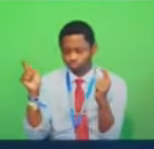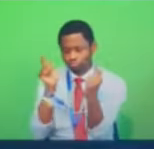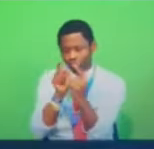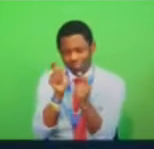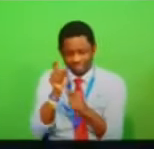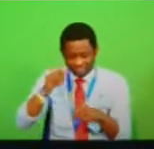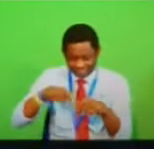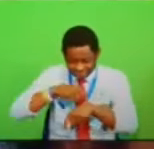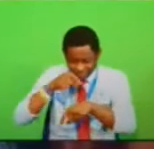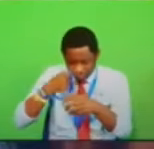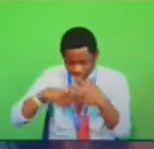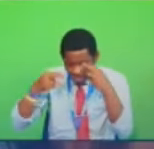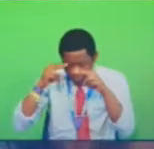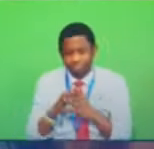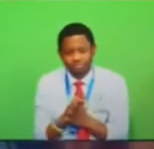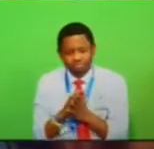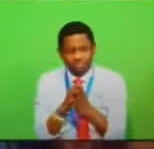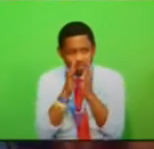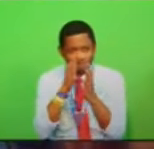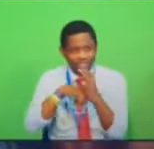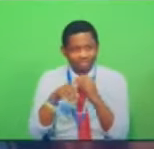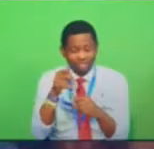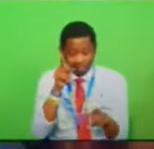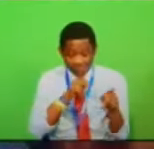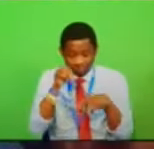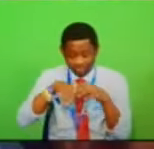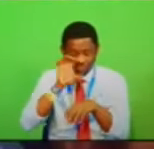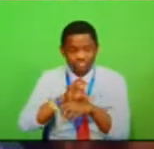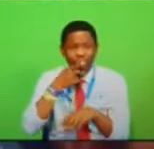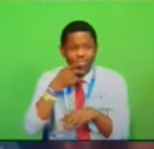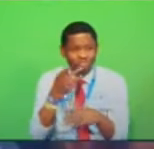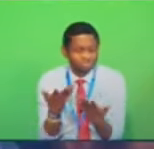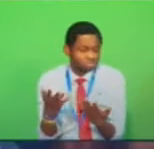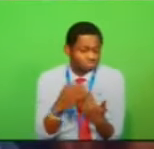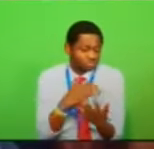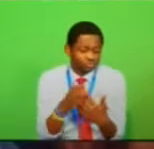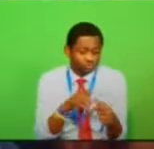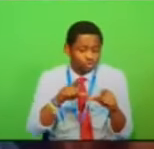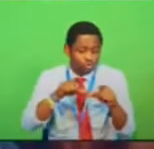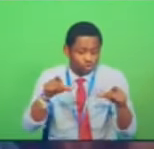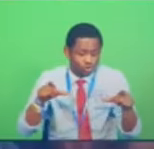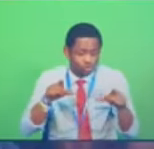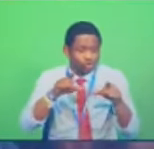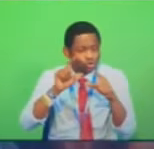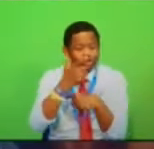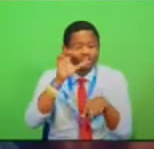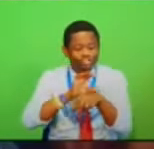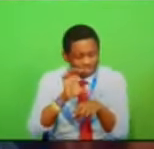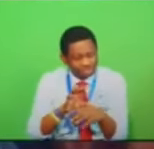that if there are any persons within the Church of Pentecost, whether in our local churches or whatever, who are